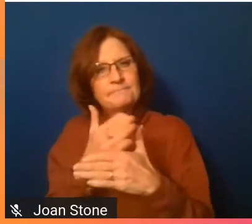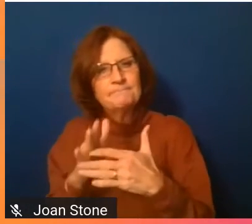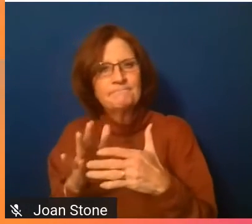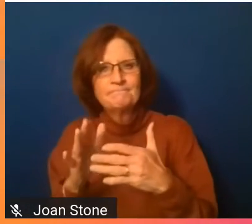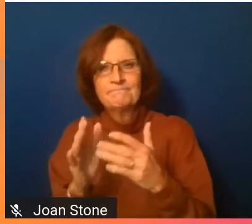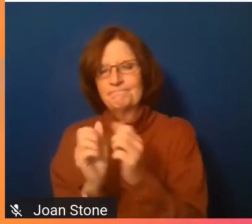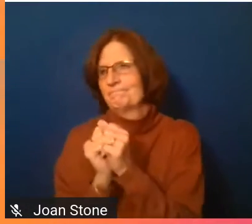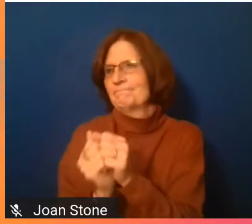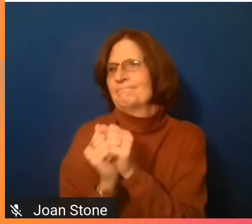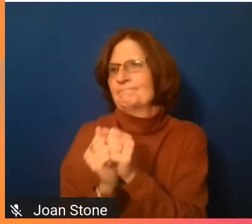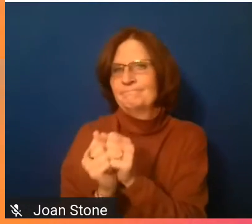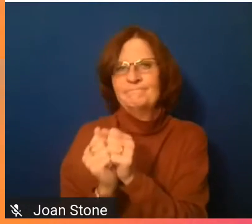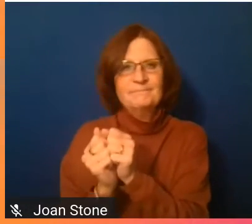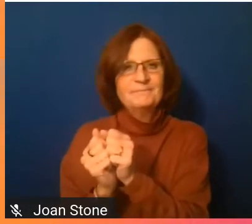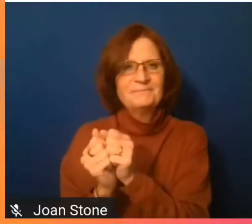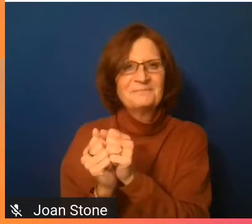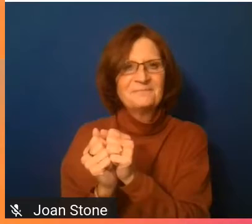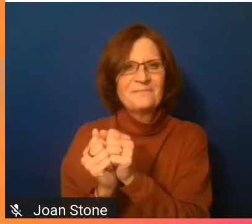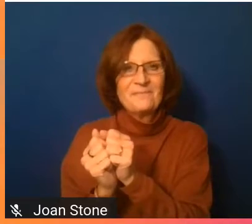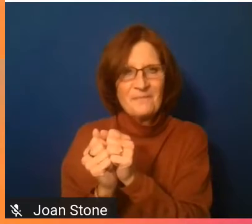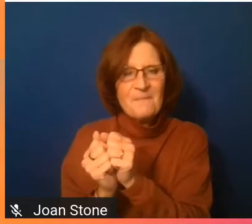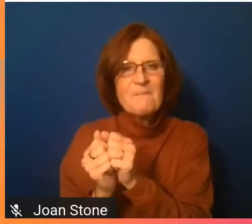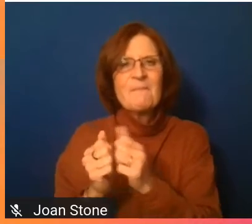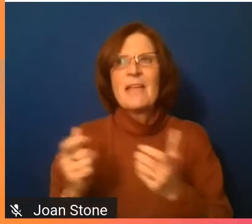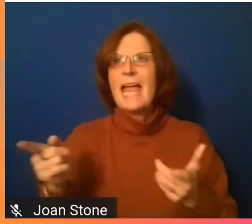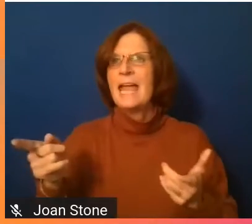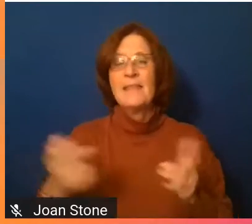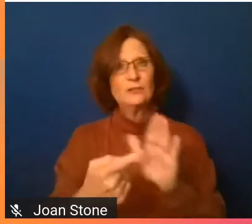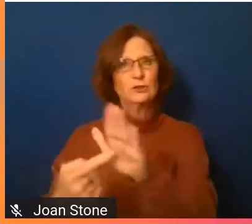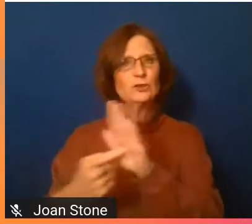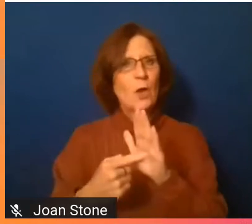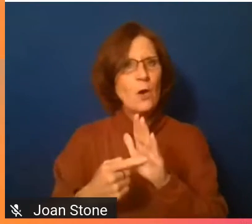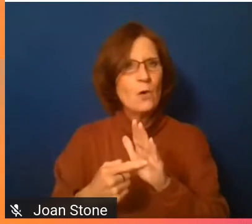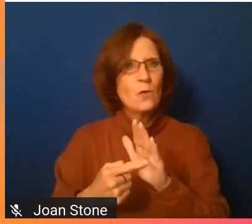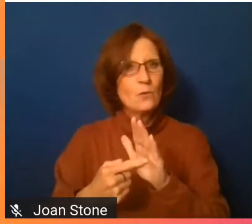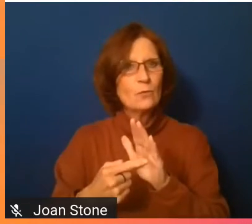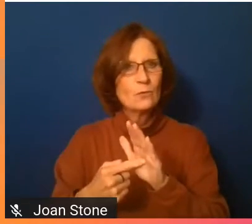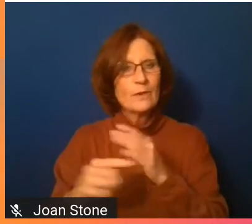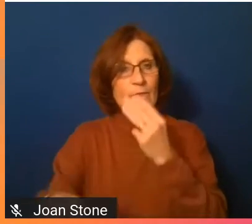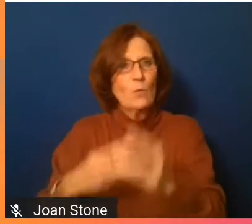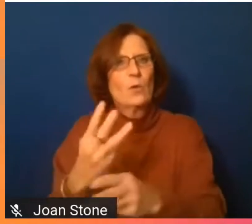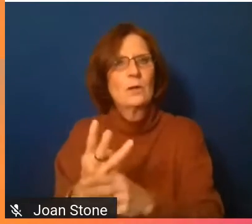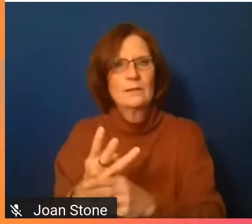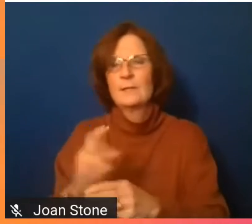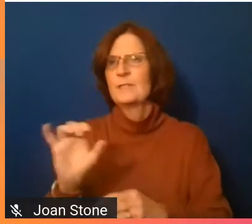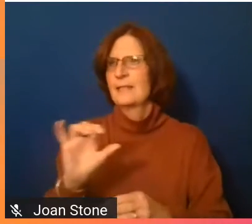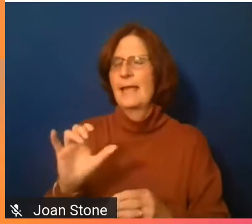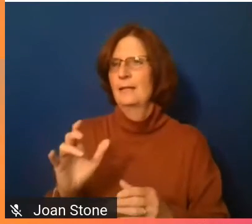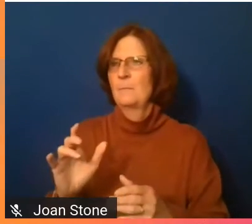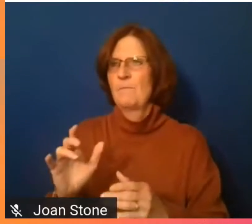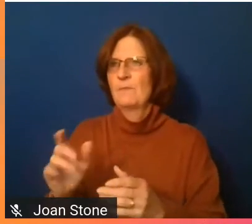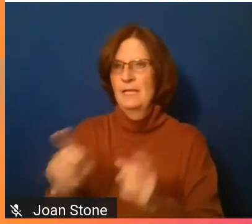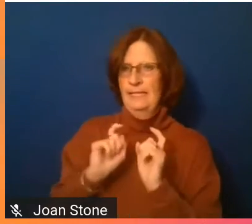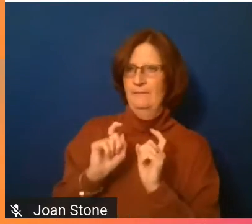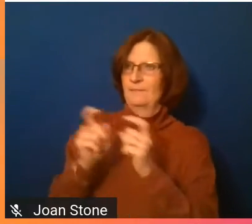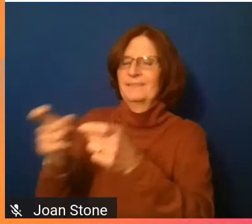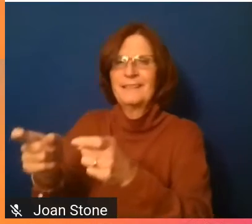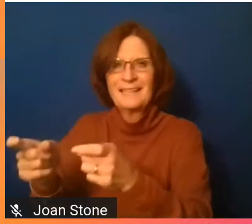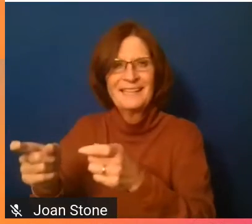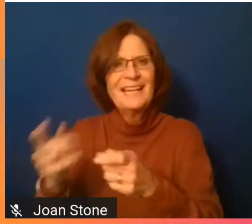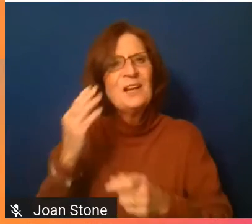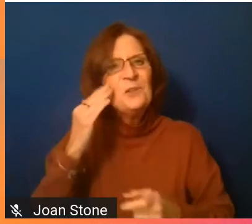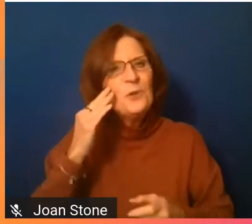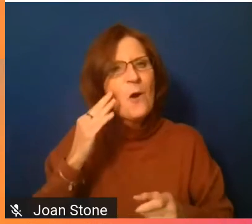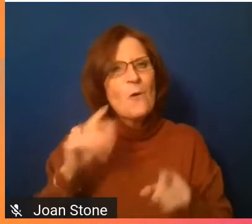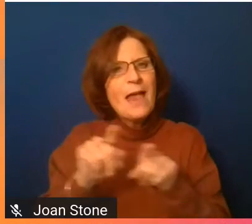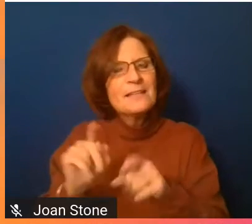and create something and take it out into the public. And it was like a gift as a filmmaker, you know, when you have something like